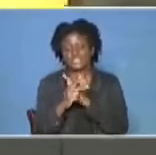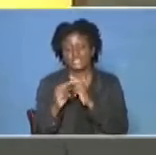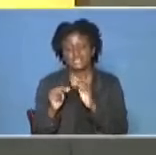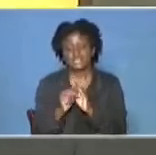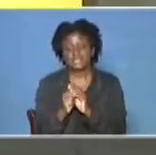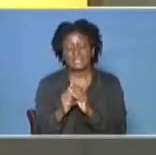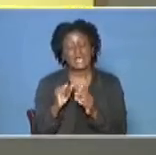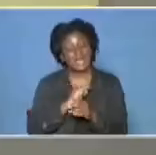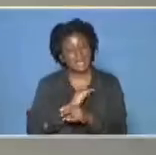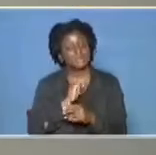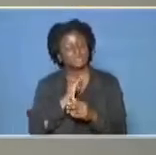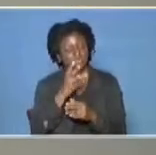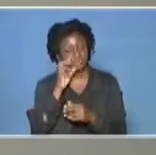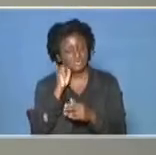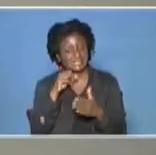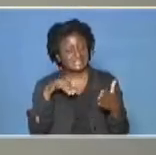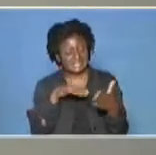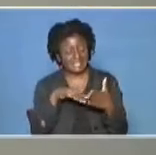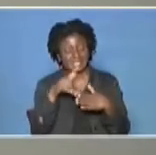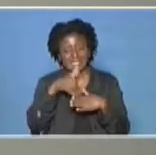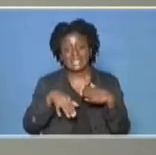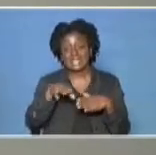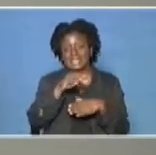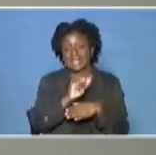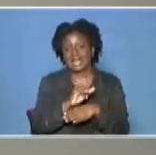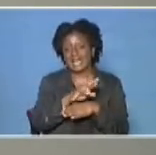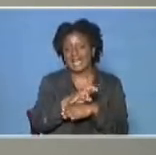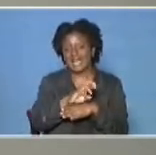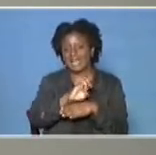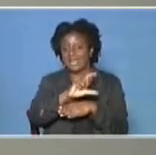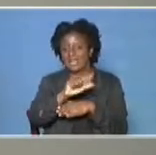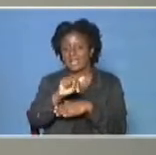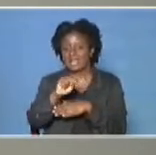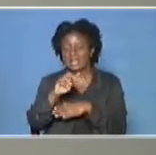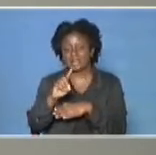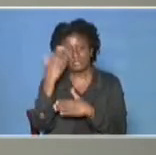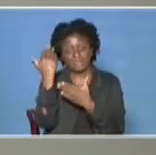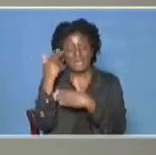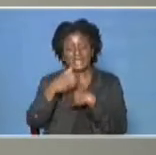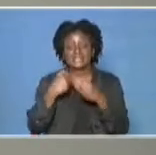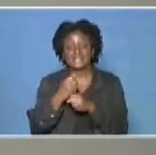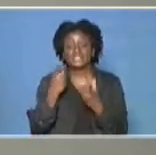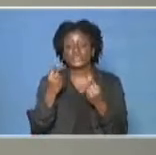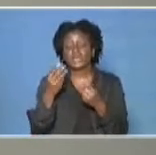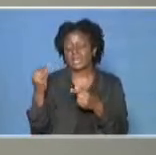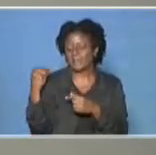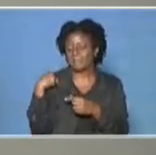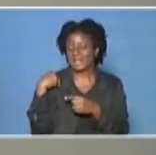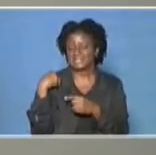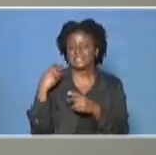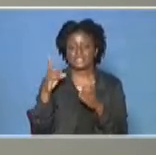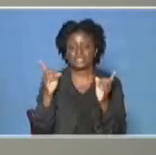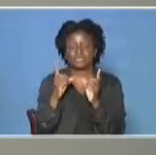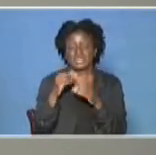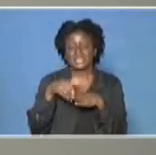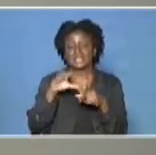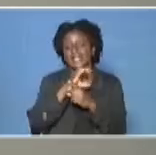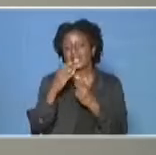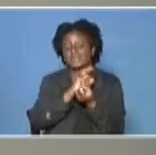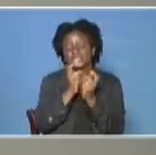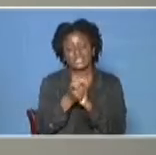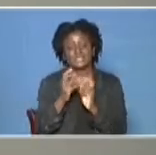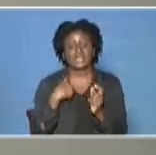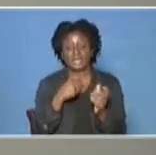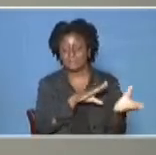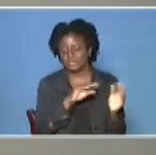So I've been studying in Ireland for the past year, doing a master's degree in climate change. I moved home and I've been doing my thesis remotely. I do